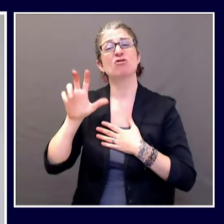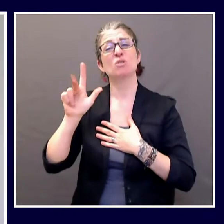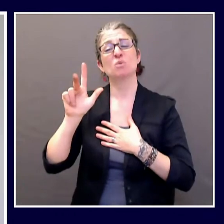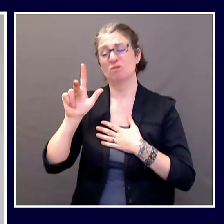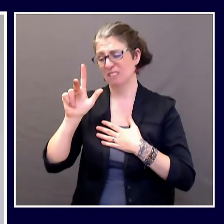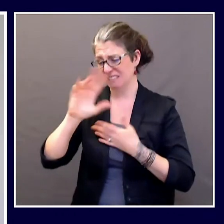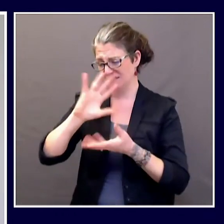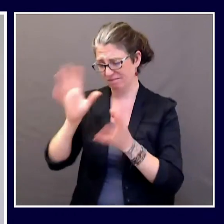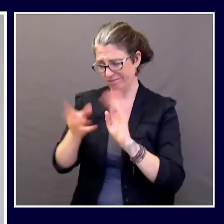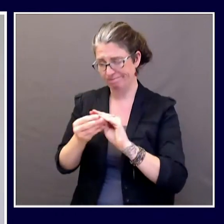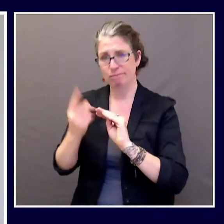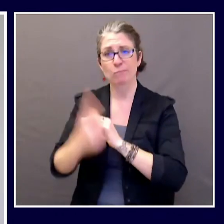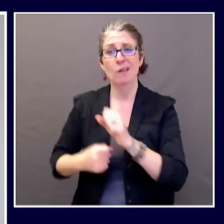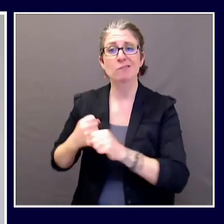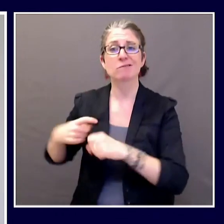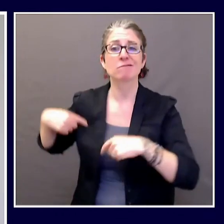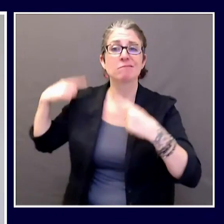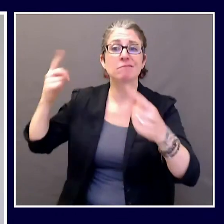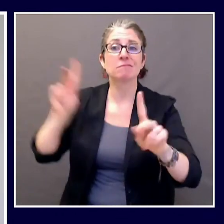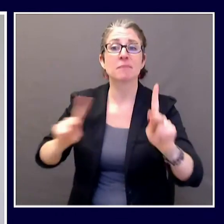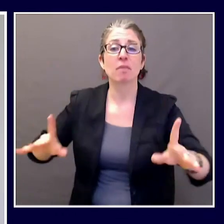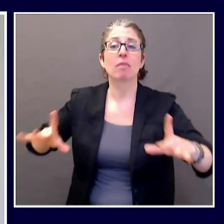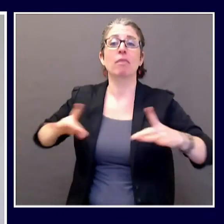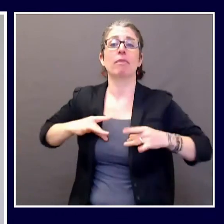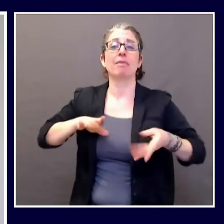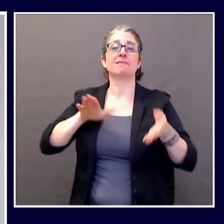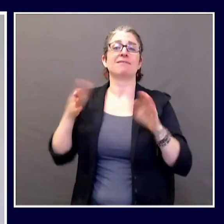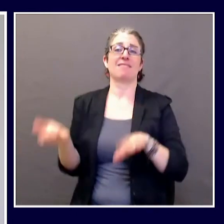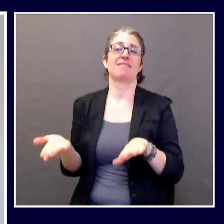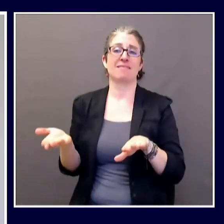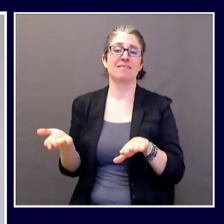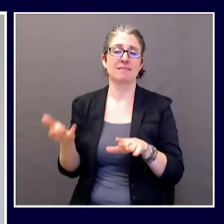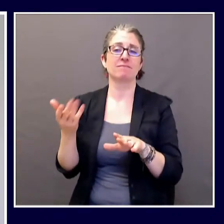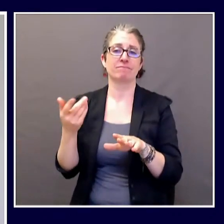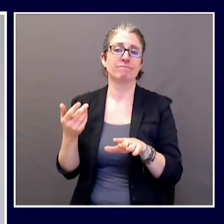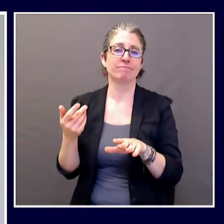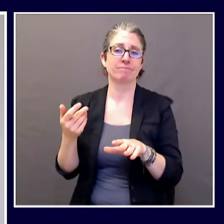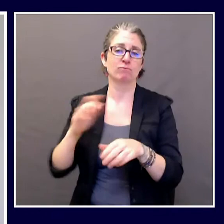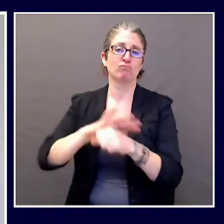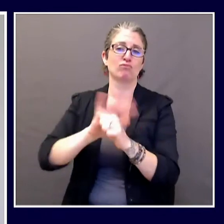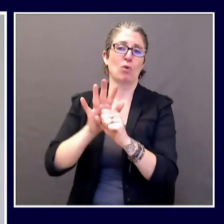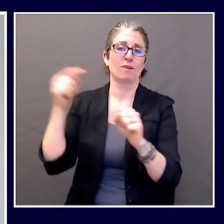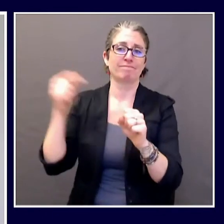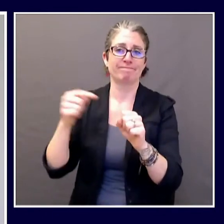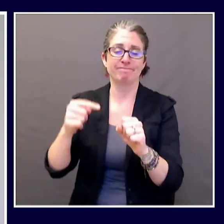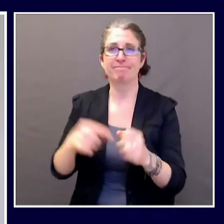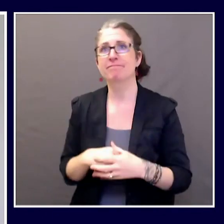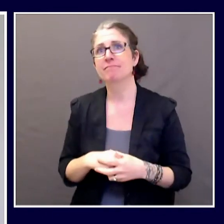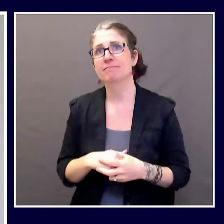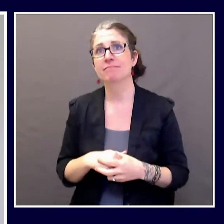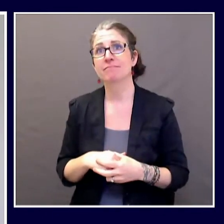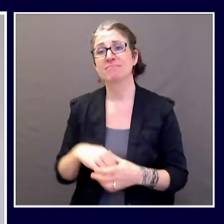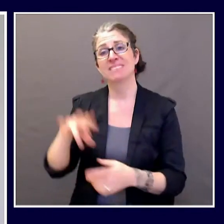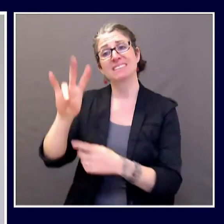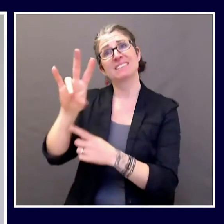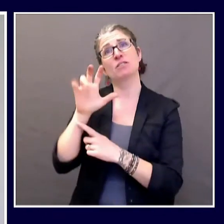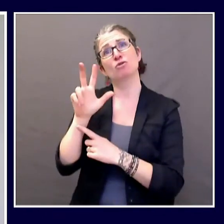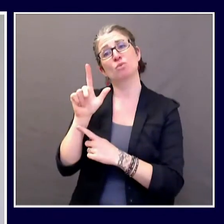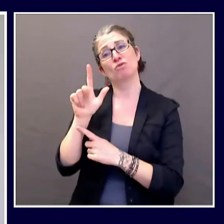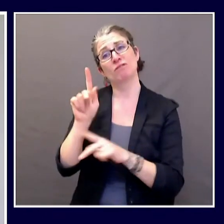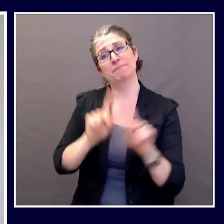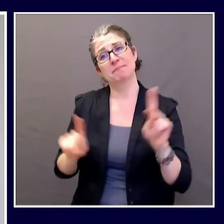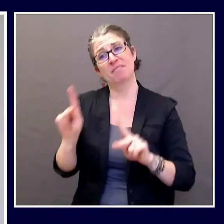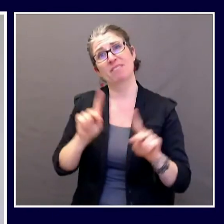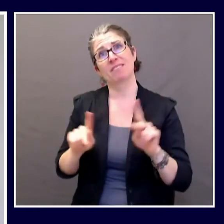year. That number is notable for what it tells us as well as what it doesn't tell us. It